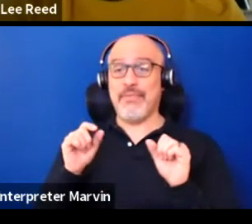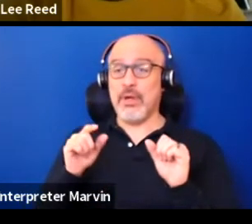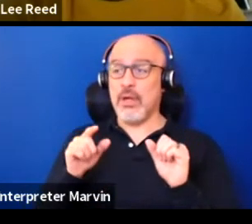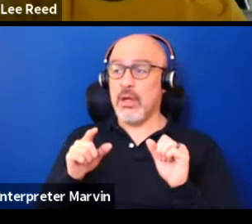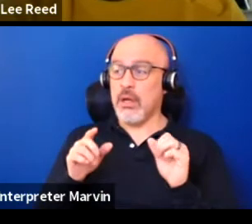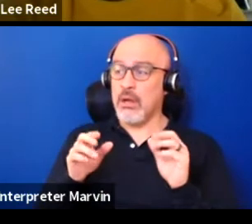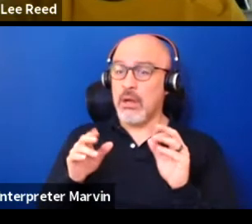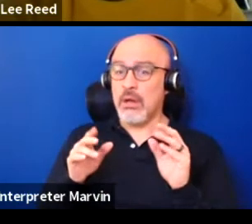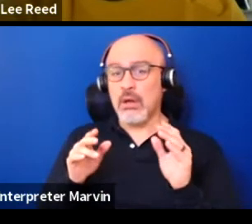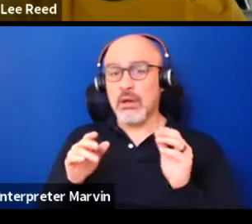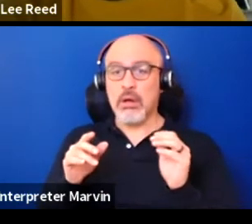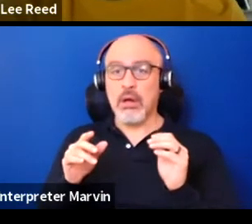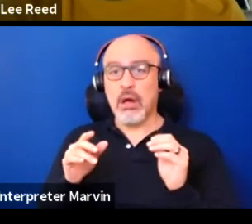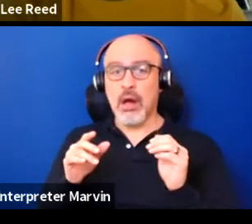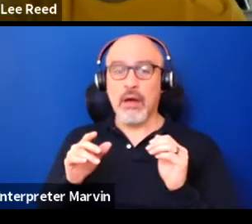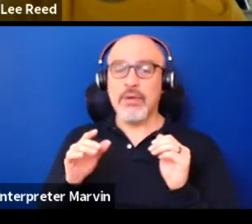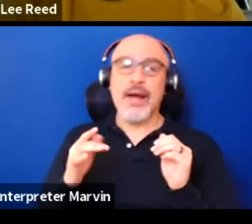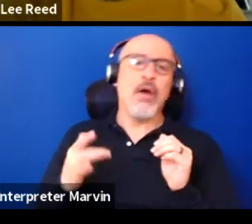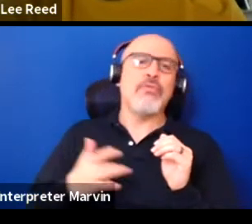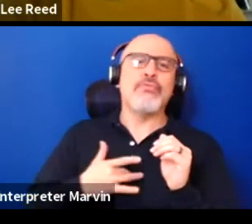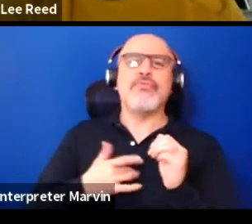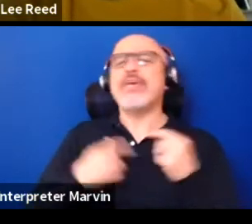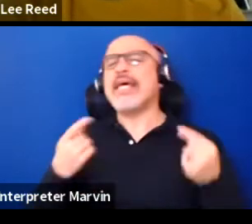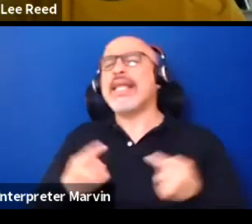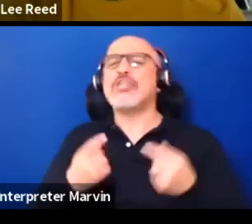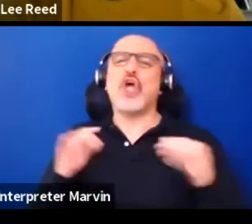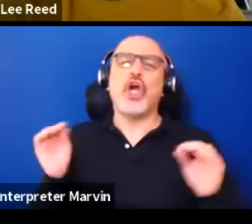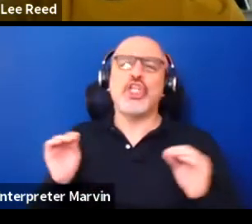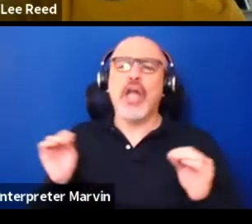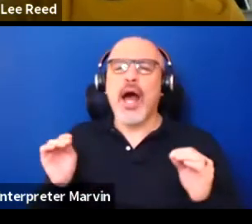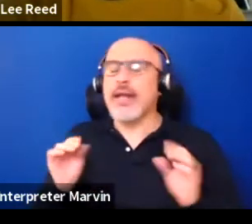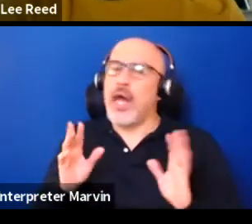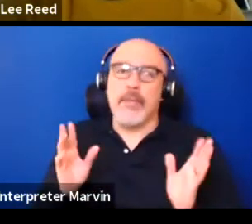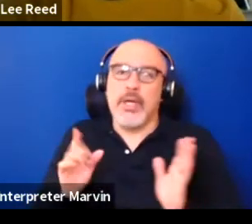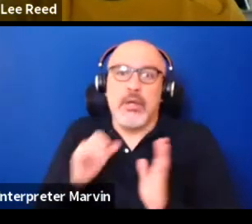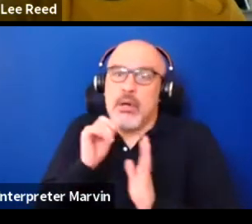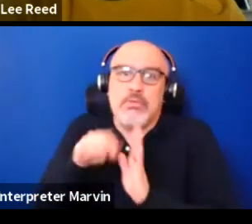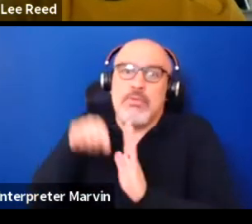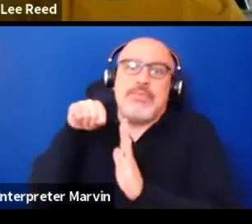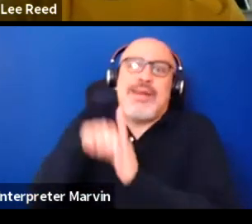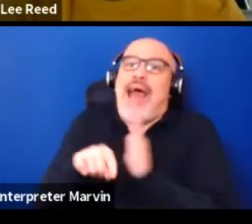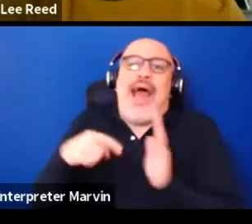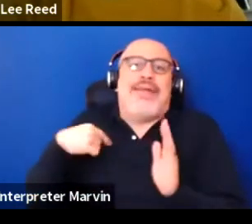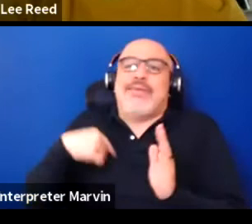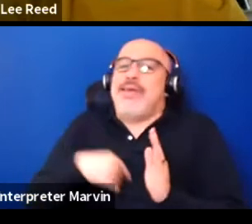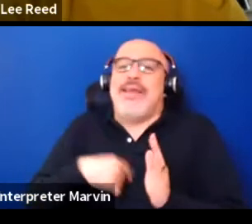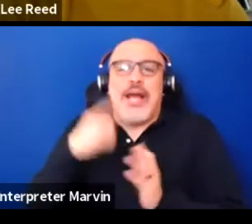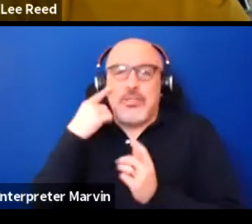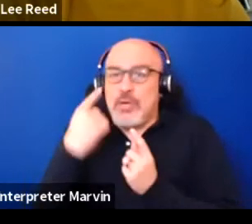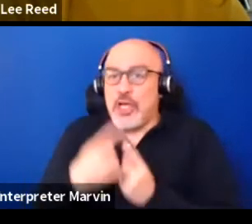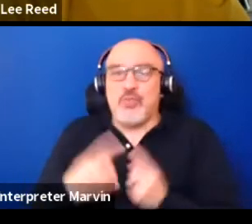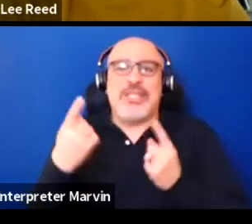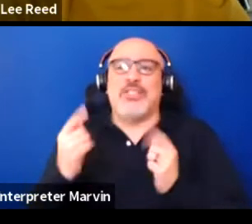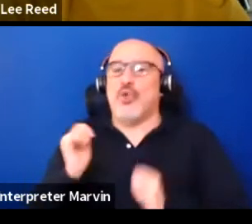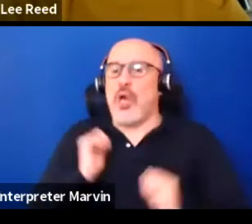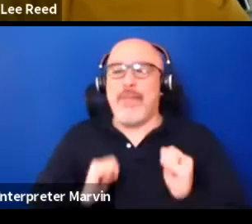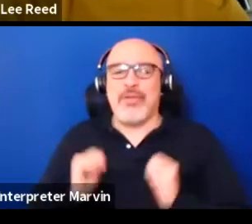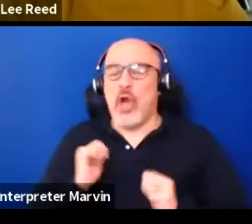not having our feelings hurt, but we shouldn't be killed because we disagree about how the arc gets made,